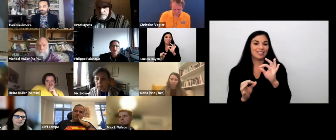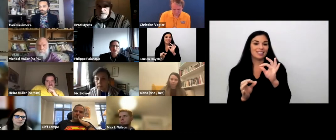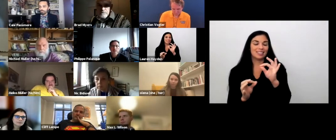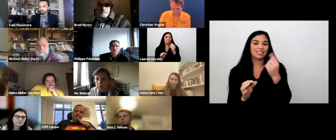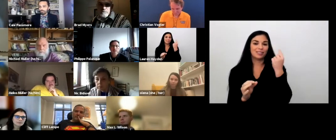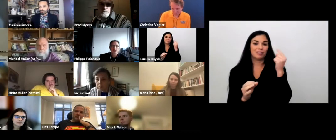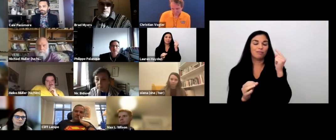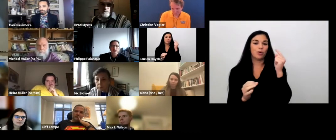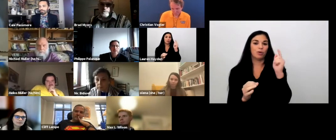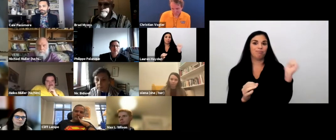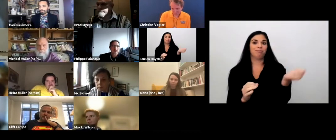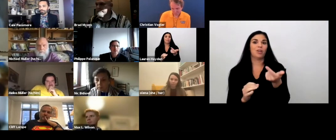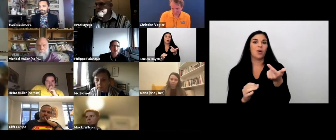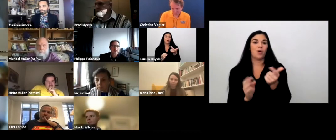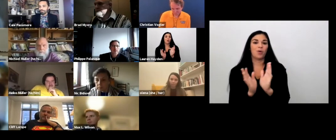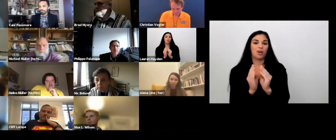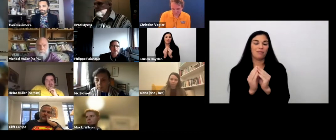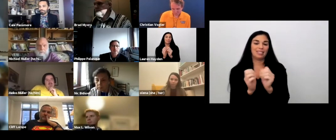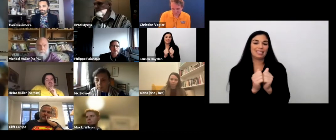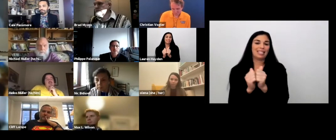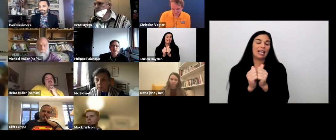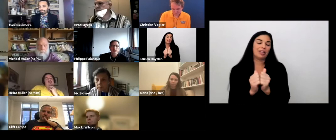for all of our conferences together.